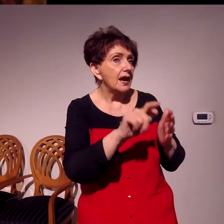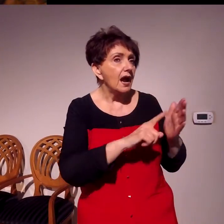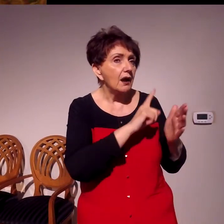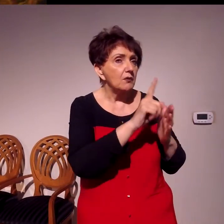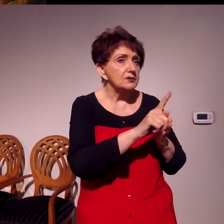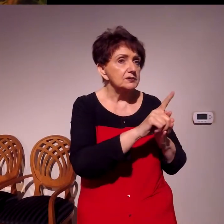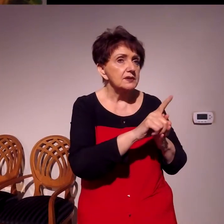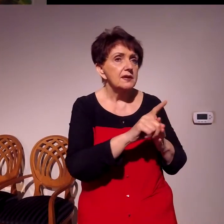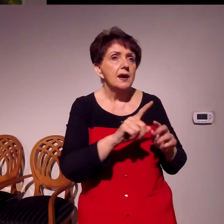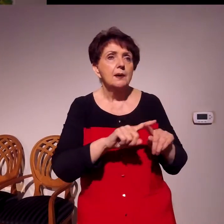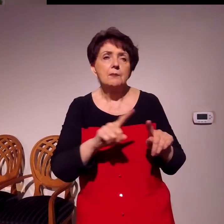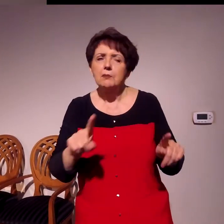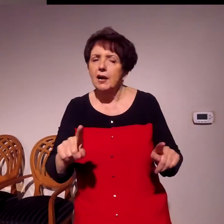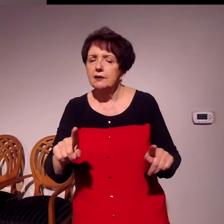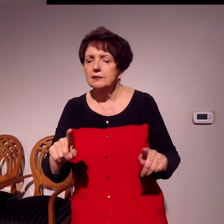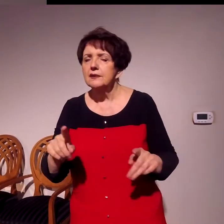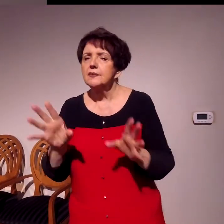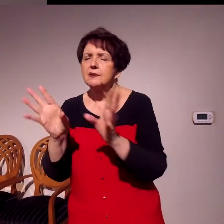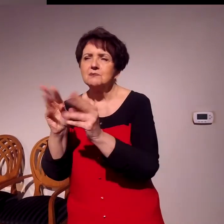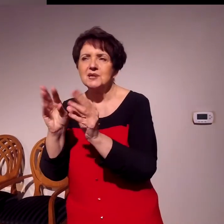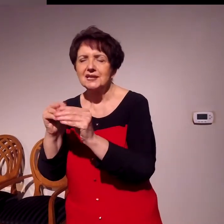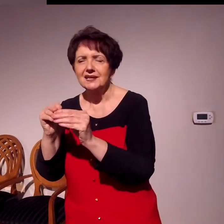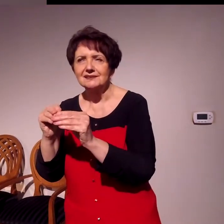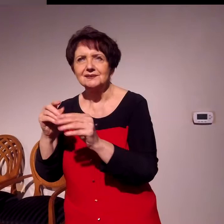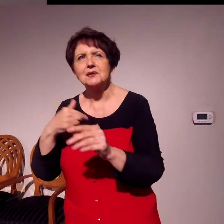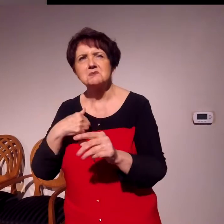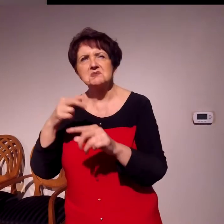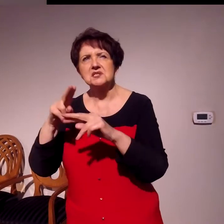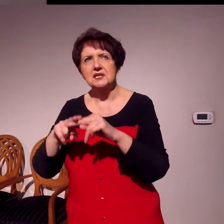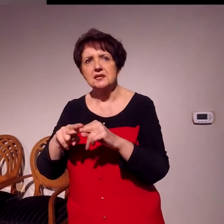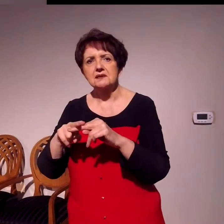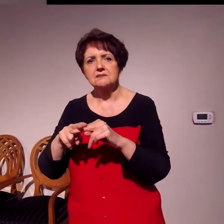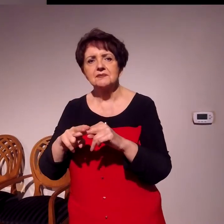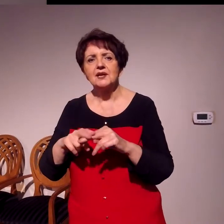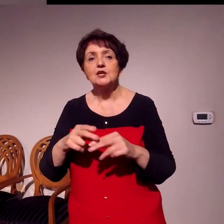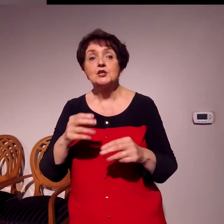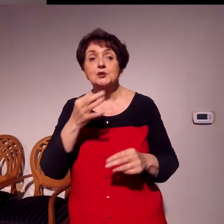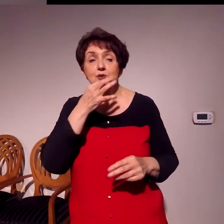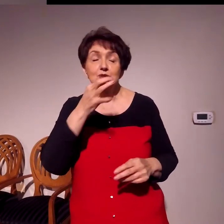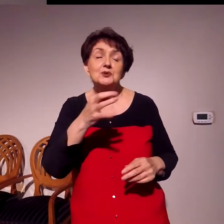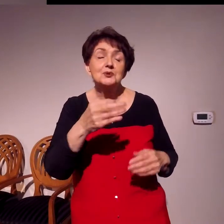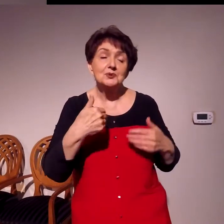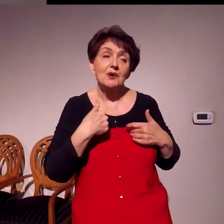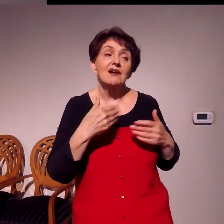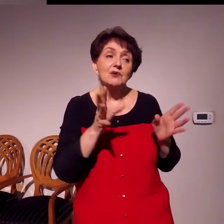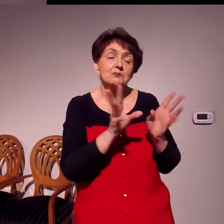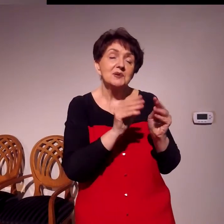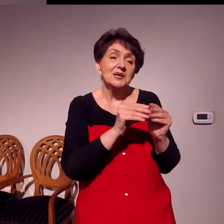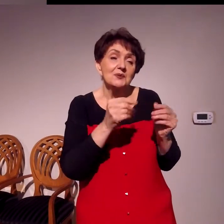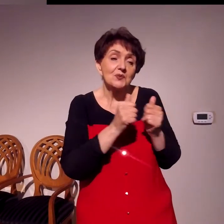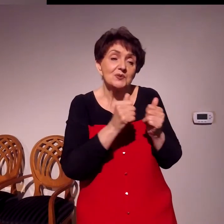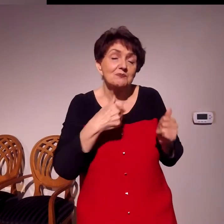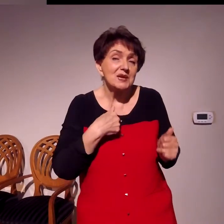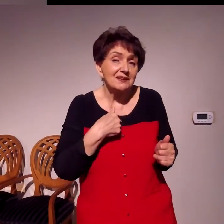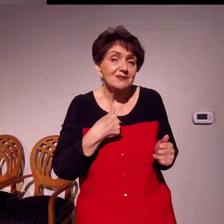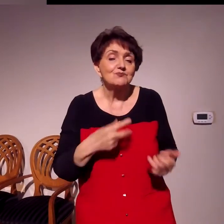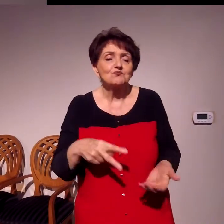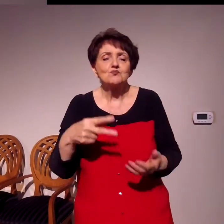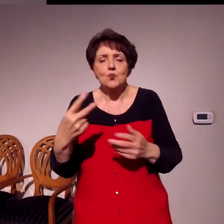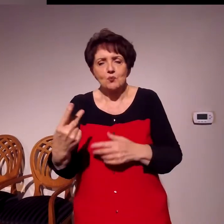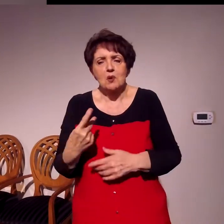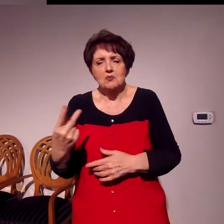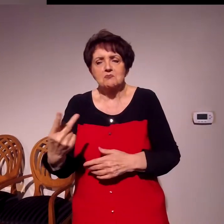I'm sitting in. Pretty soon you're going to have a meeting with me and we're going to have it standing. I'm just saying. Sit